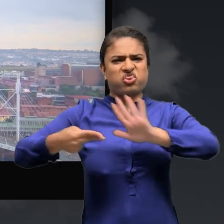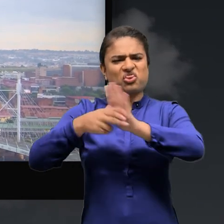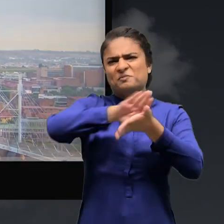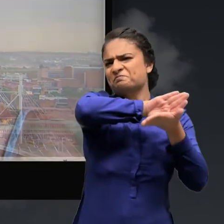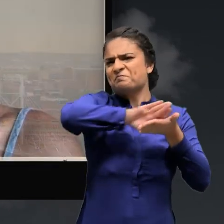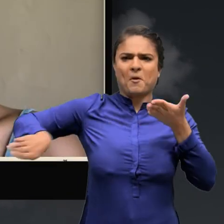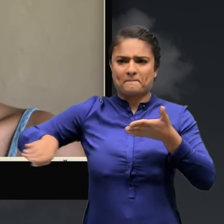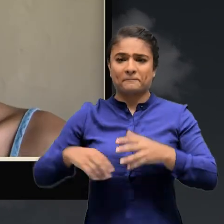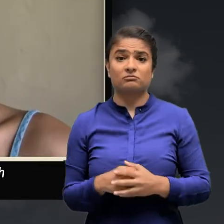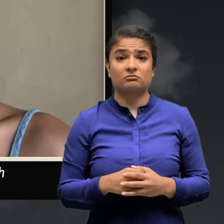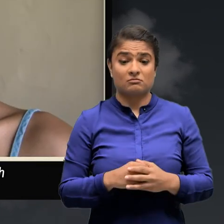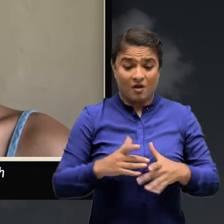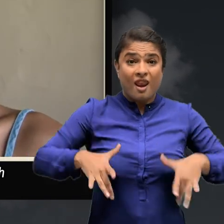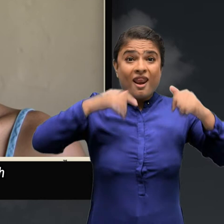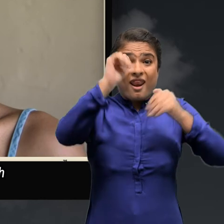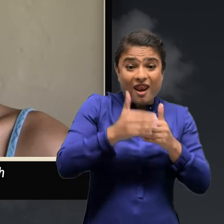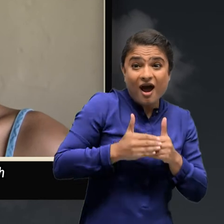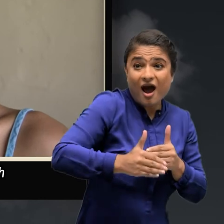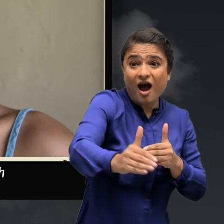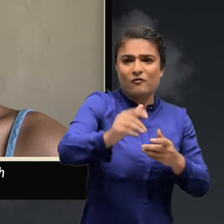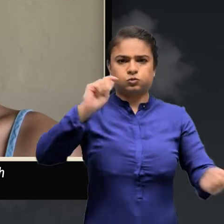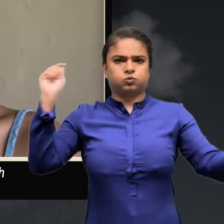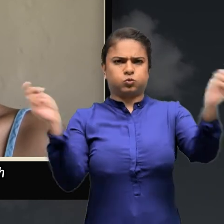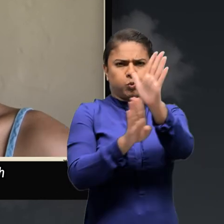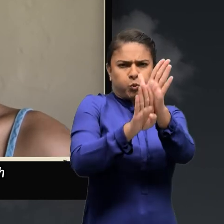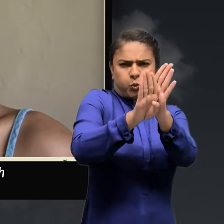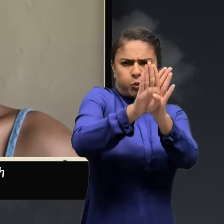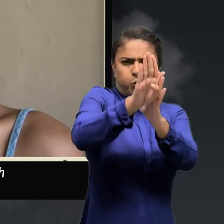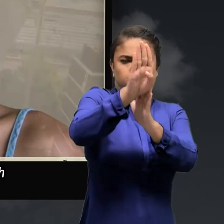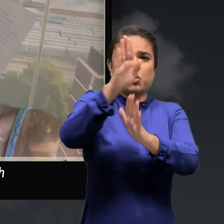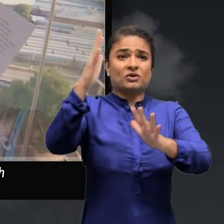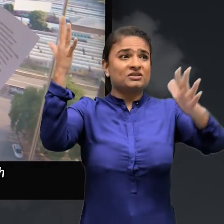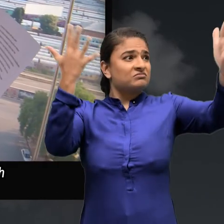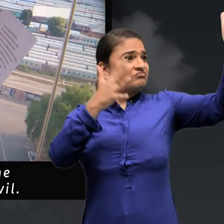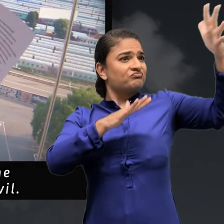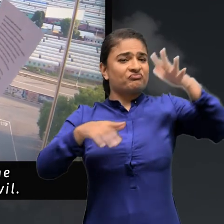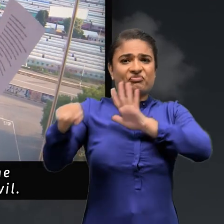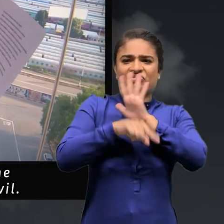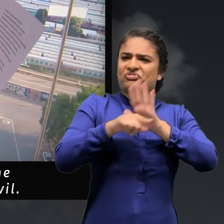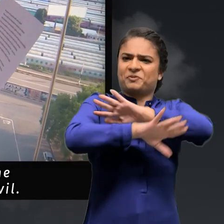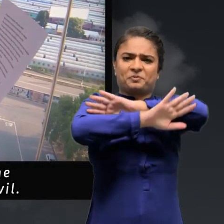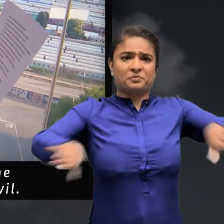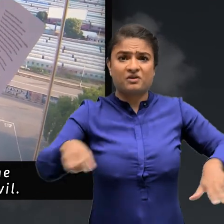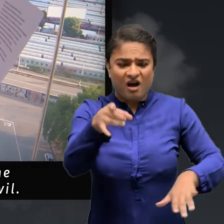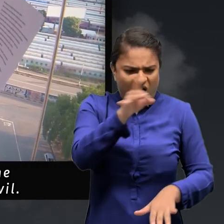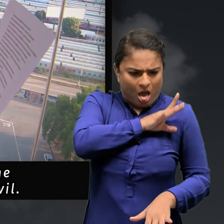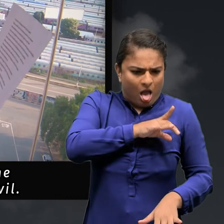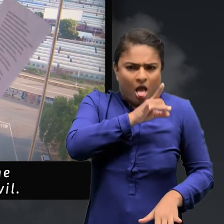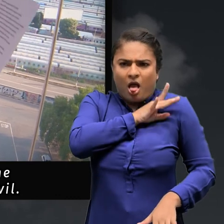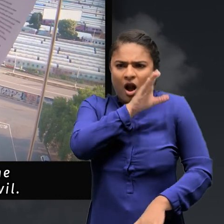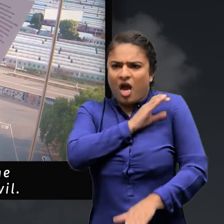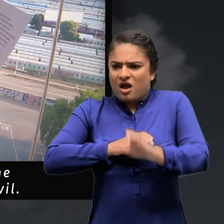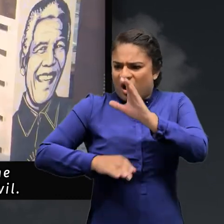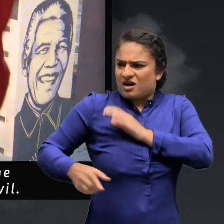society renamed us. Begin a new chapter of triumph over the shadow of death and not fearing the layers